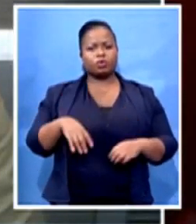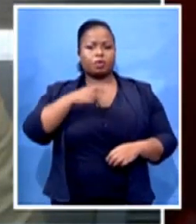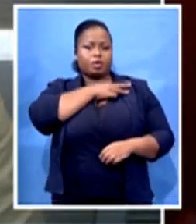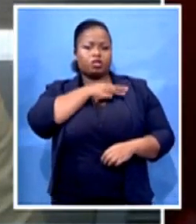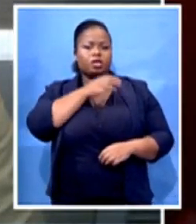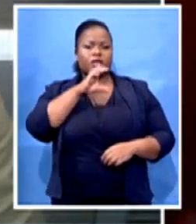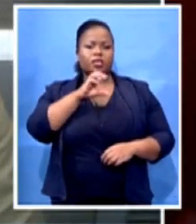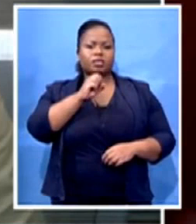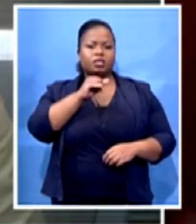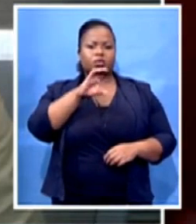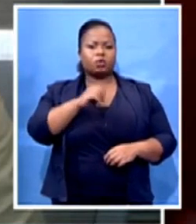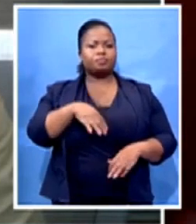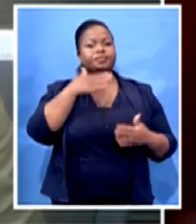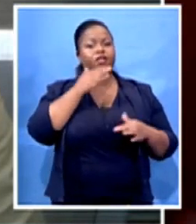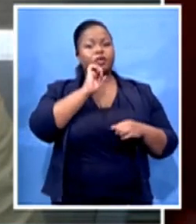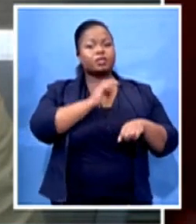morning to you. Good